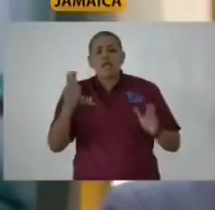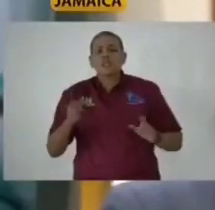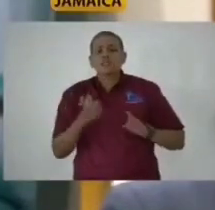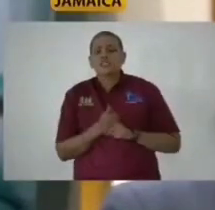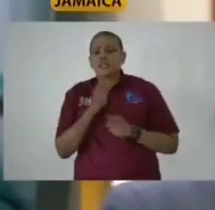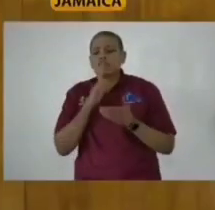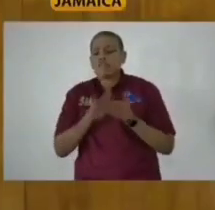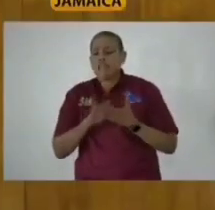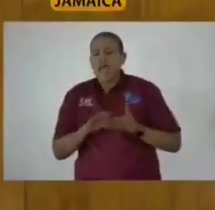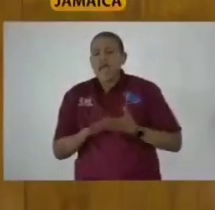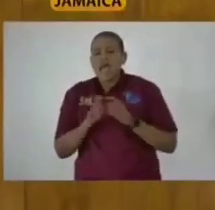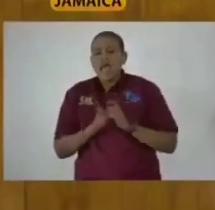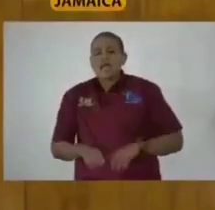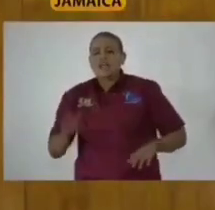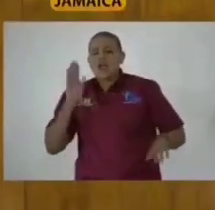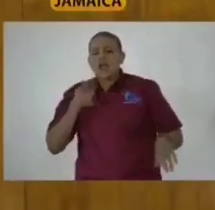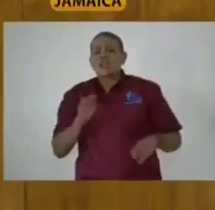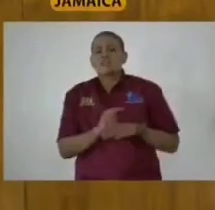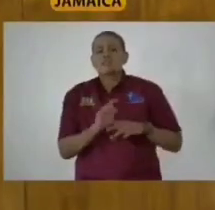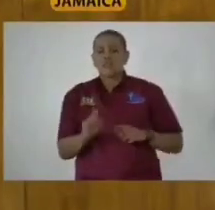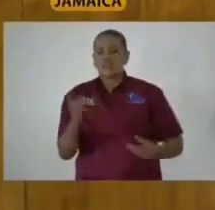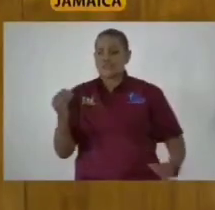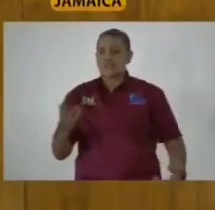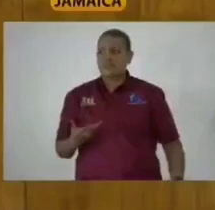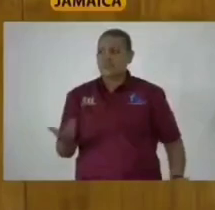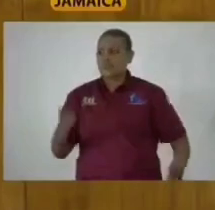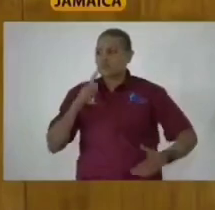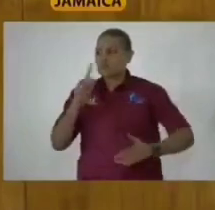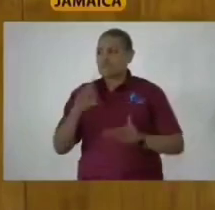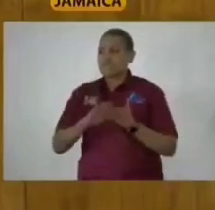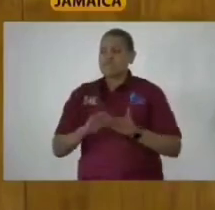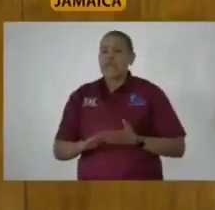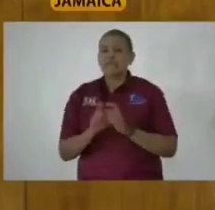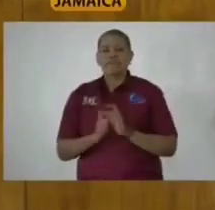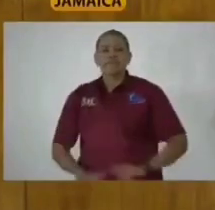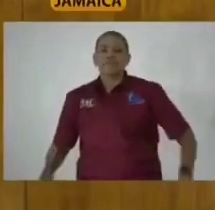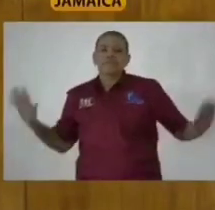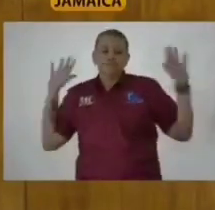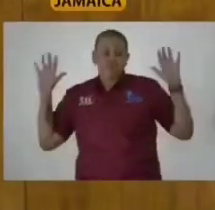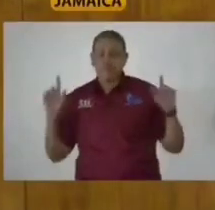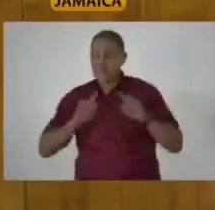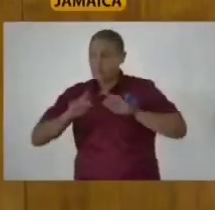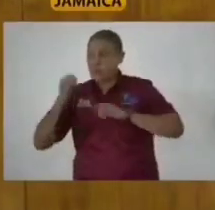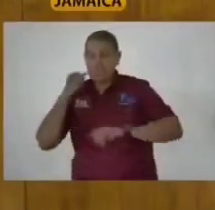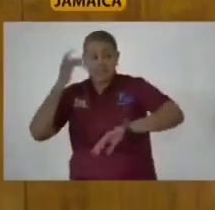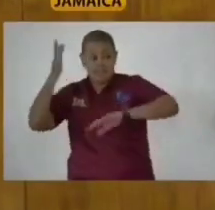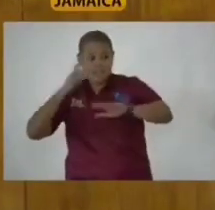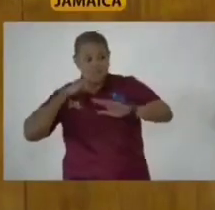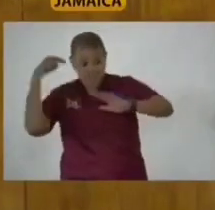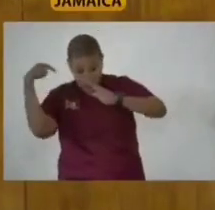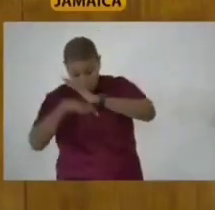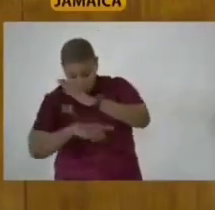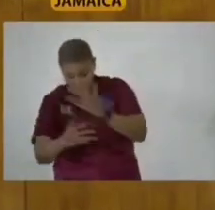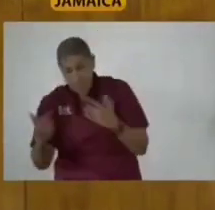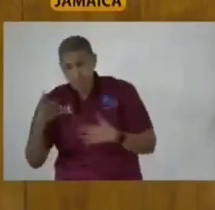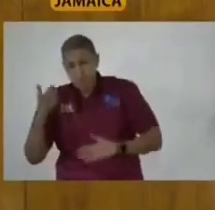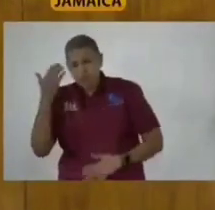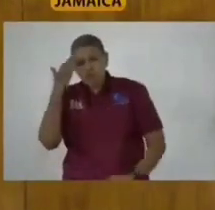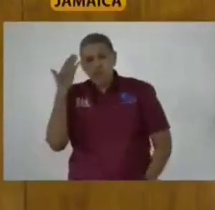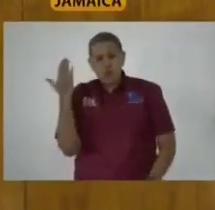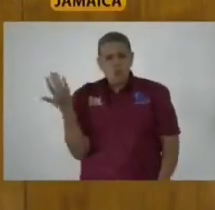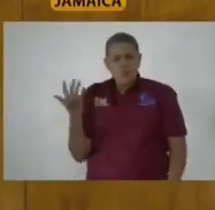up, all the minister has to tell me is they're purely issues of tidying up. But if they're substantive things, I'd like to know what those are before